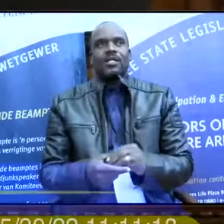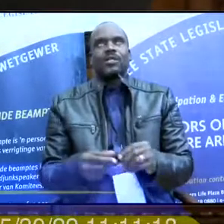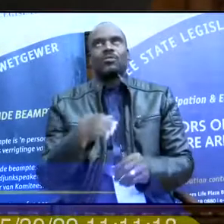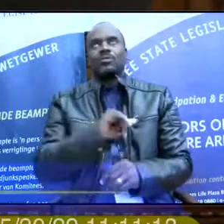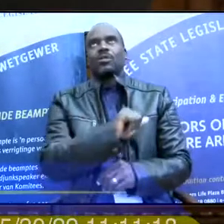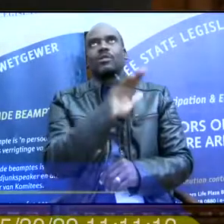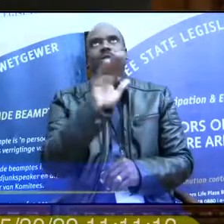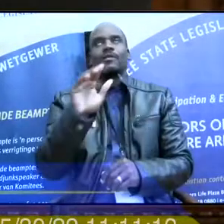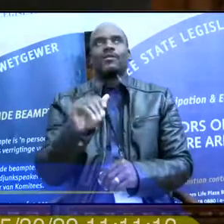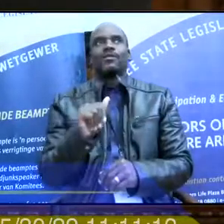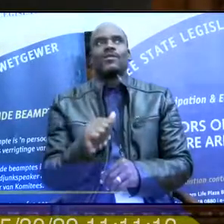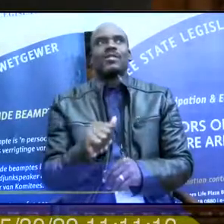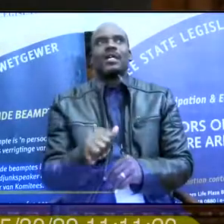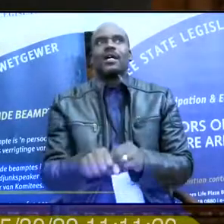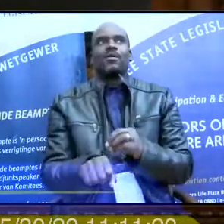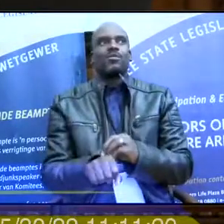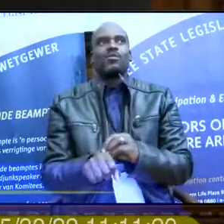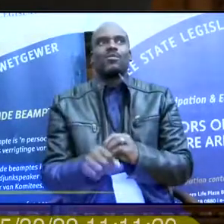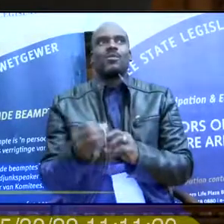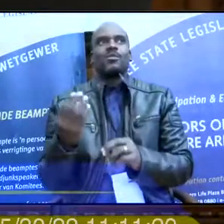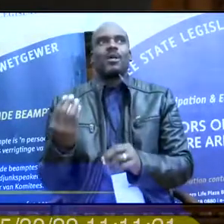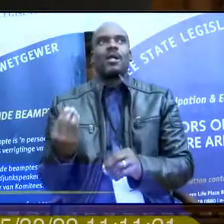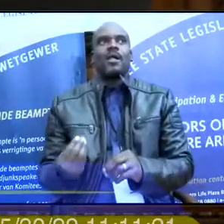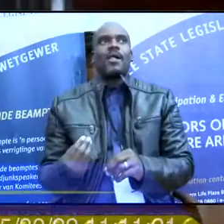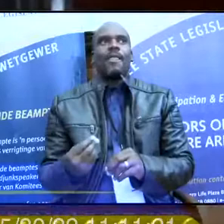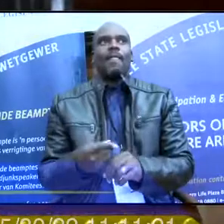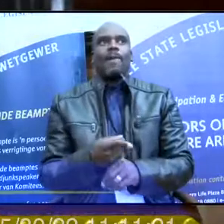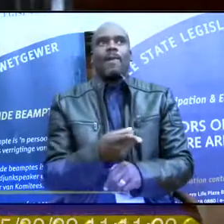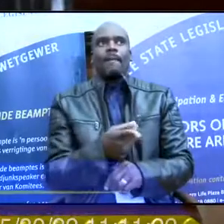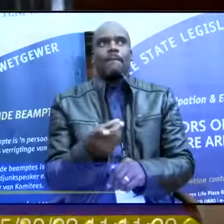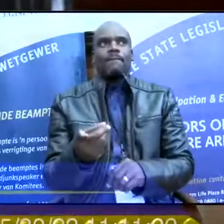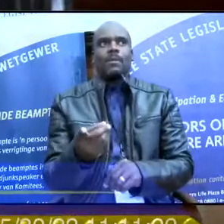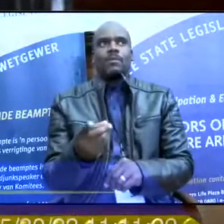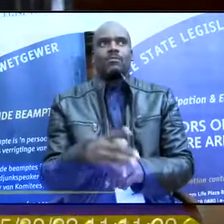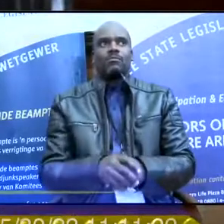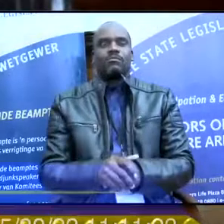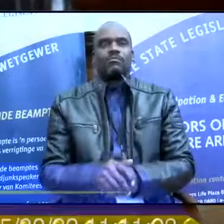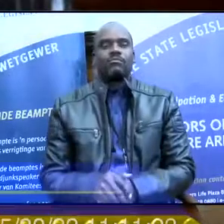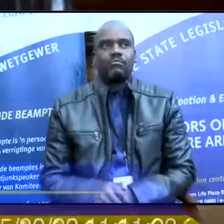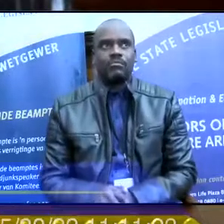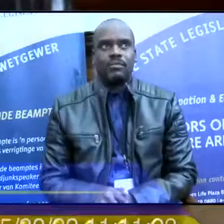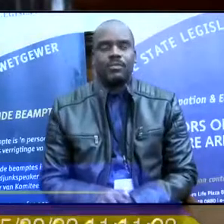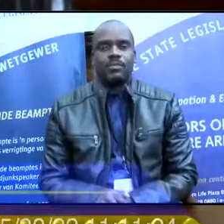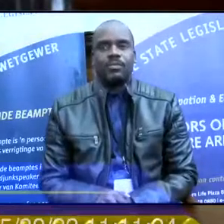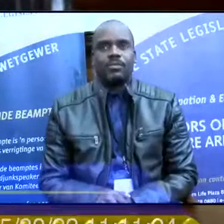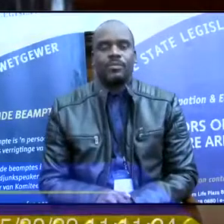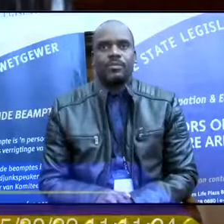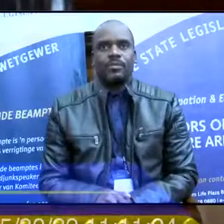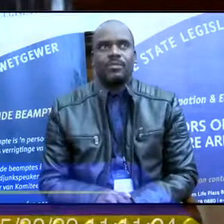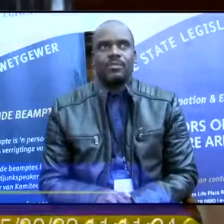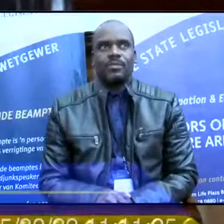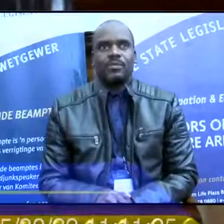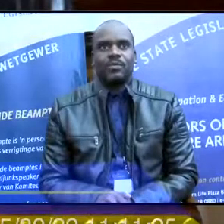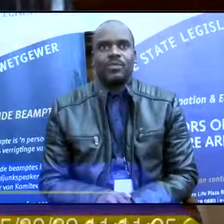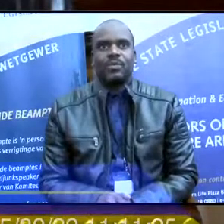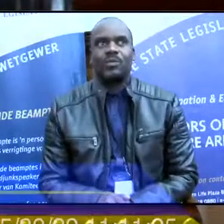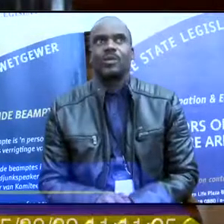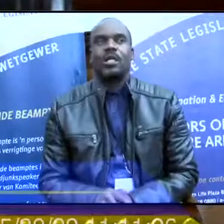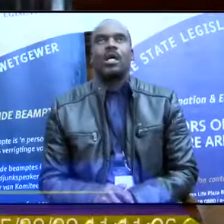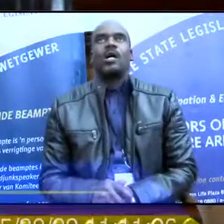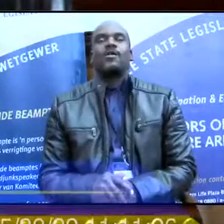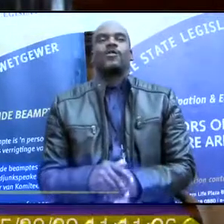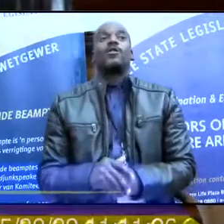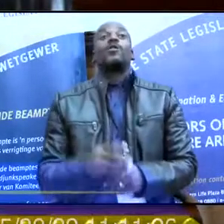beginning of the labor service market survey in 2008 quarterly labour for